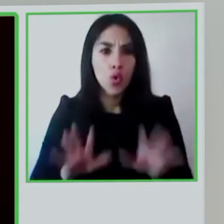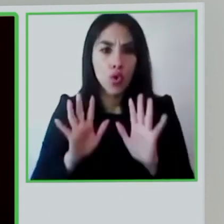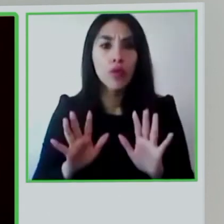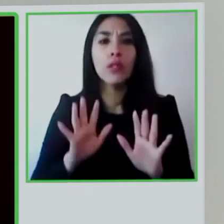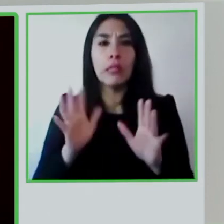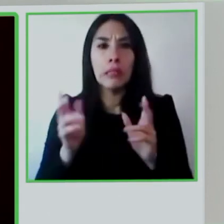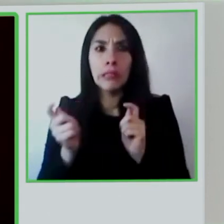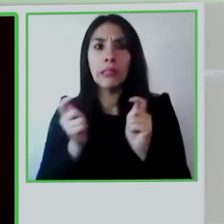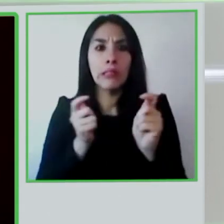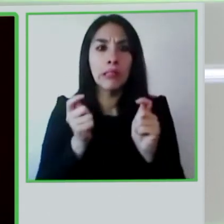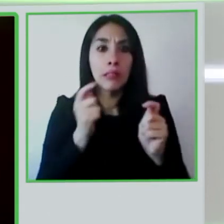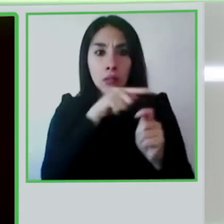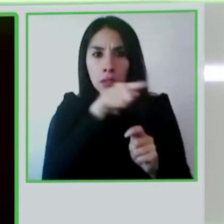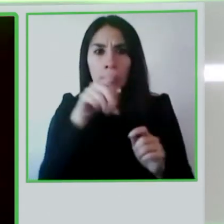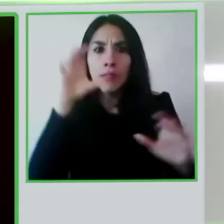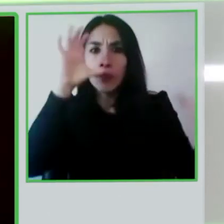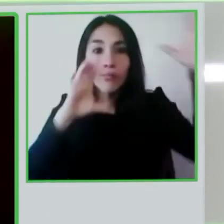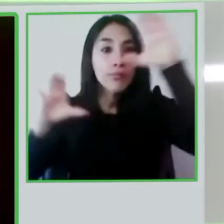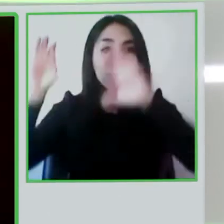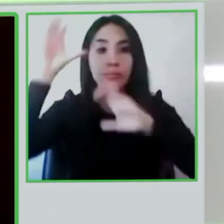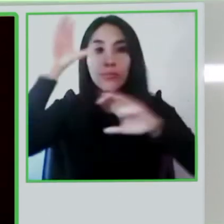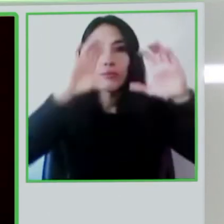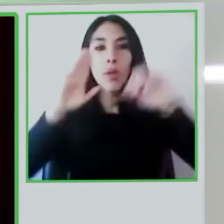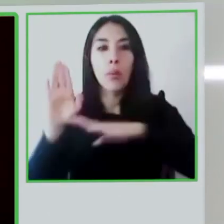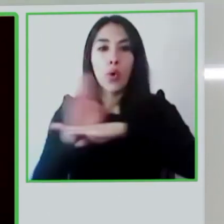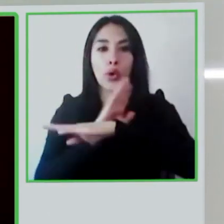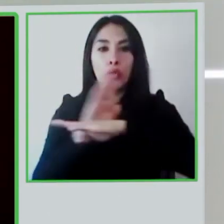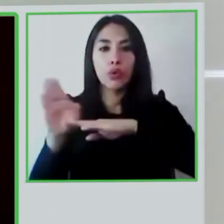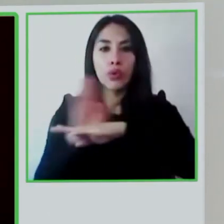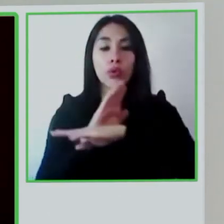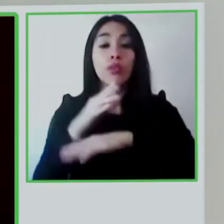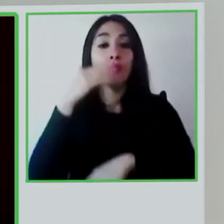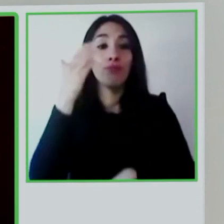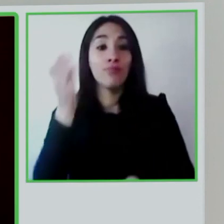for organizations that are a part of the campaign,